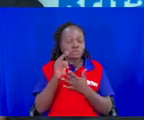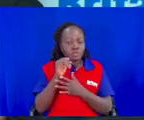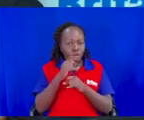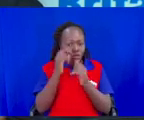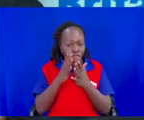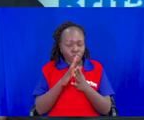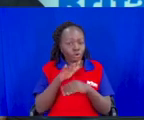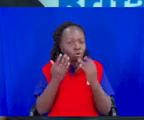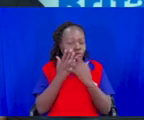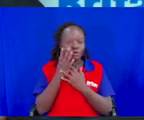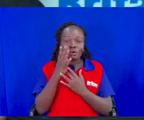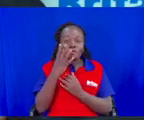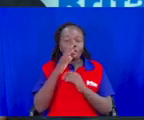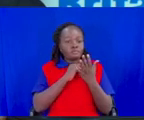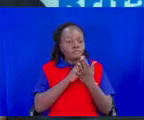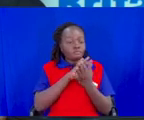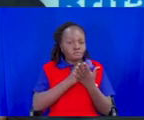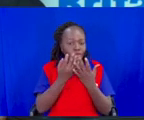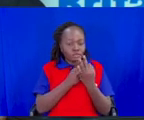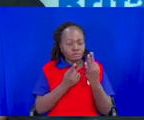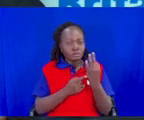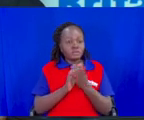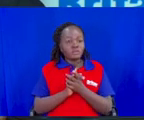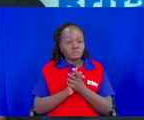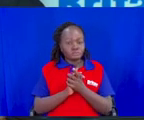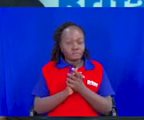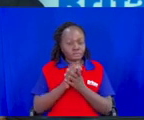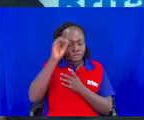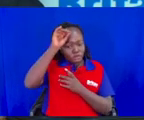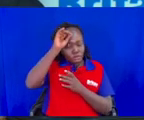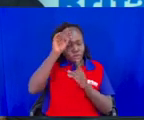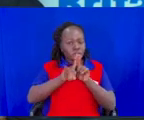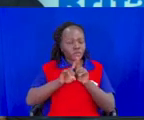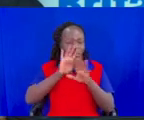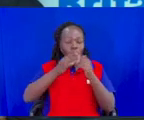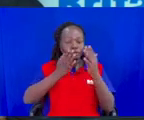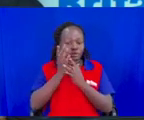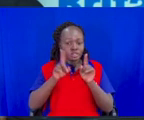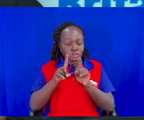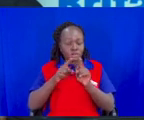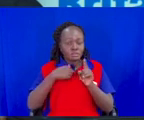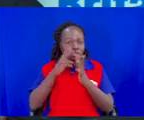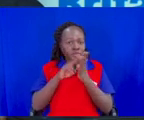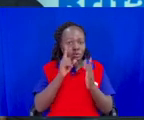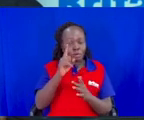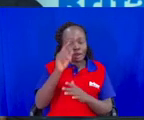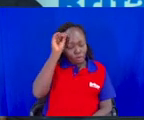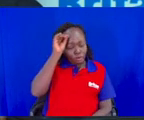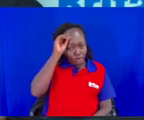the four funds. Our opinion was the same across the funds, so I will read it as one opinion.